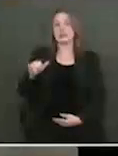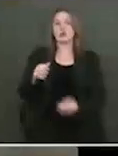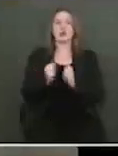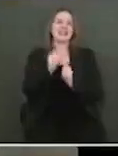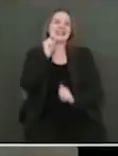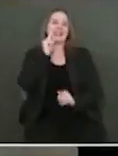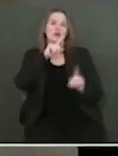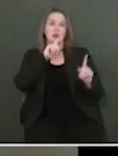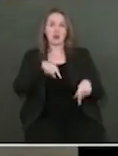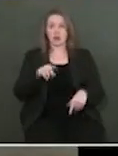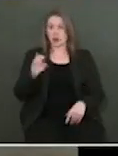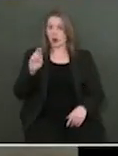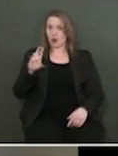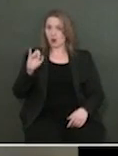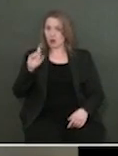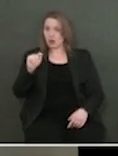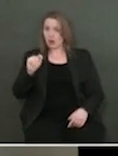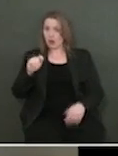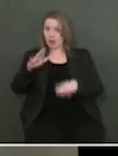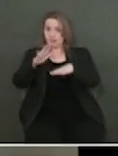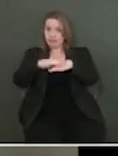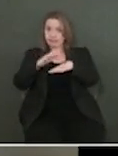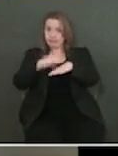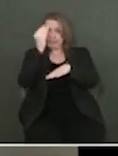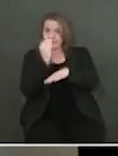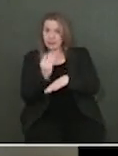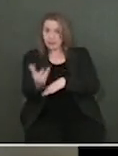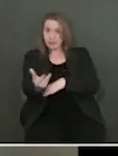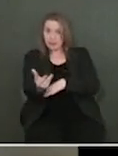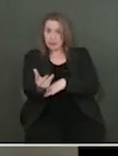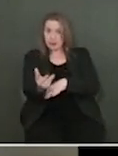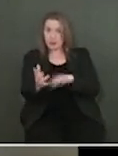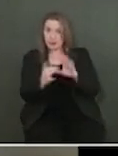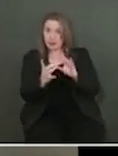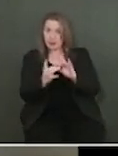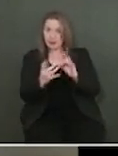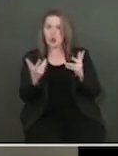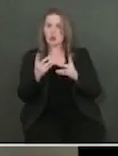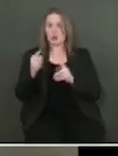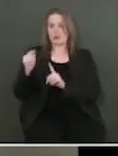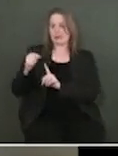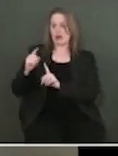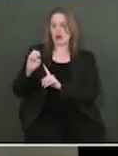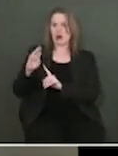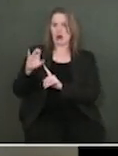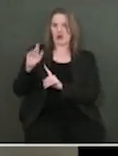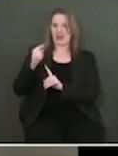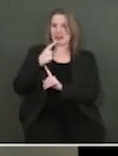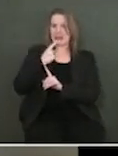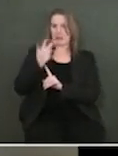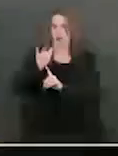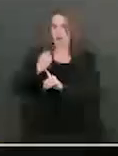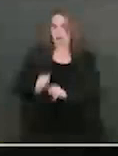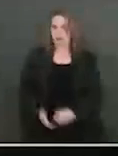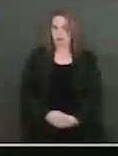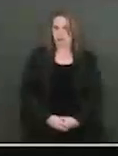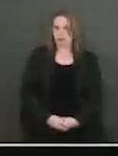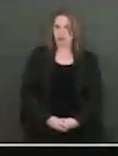Did ERCOT send y'all an official notification or message? And if so, what did it say?